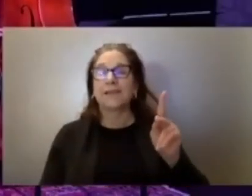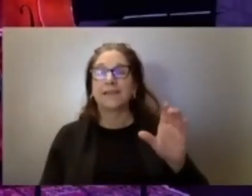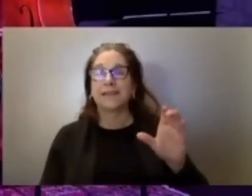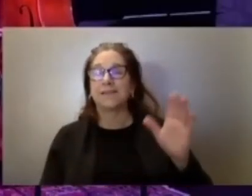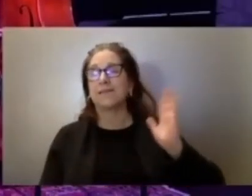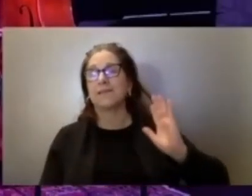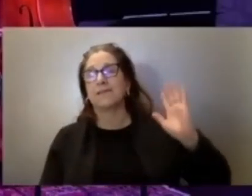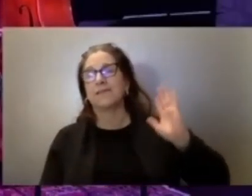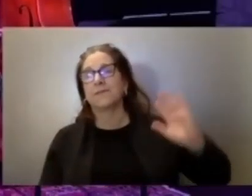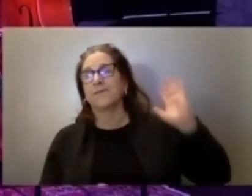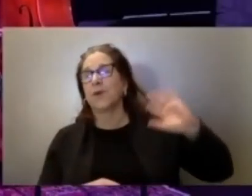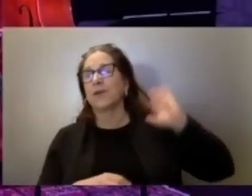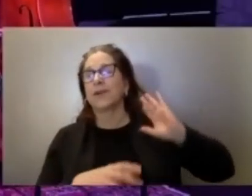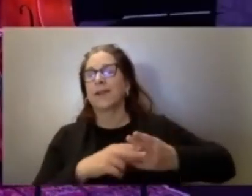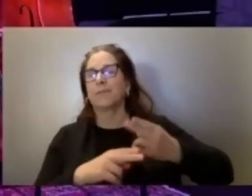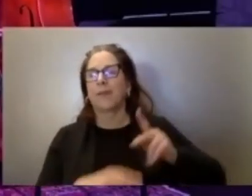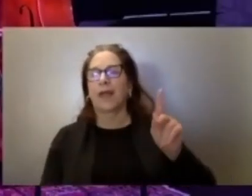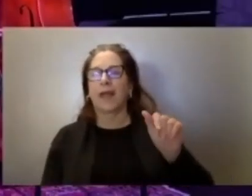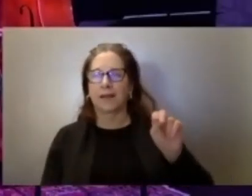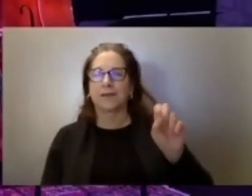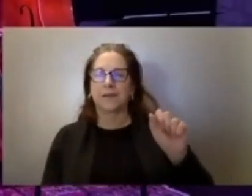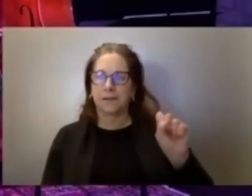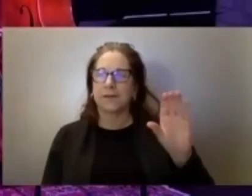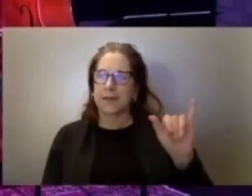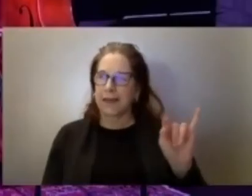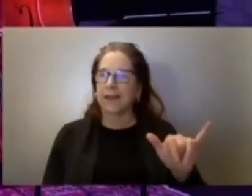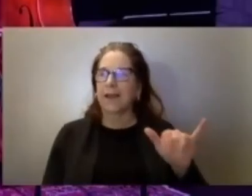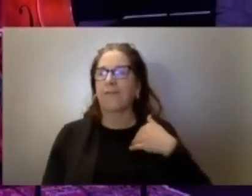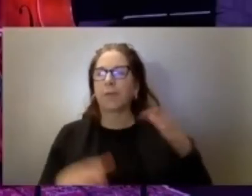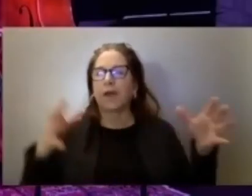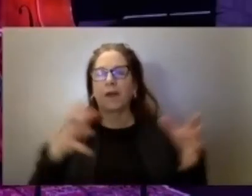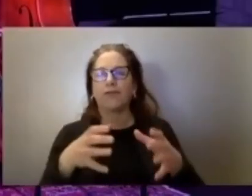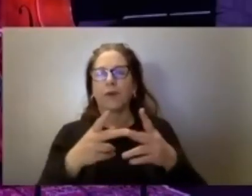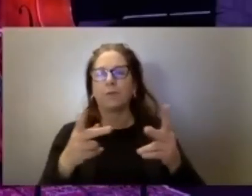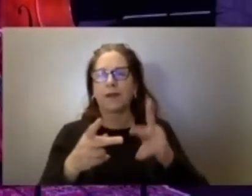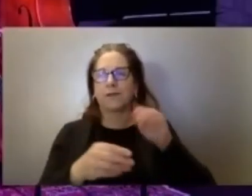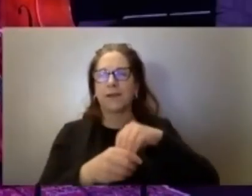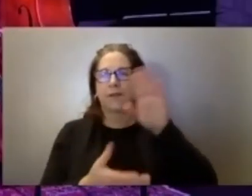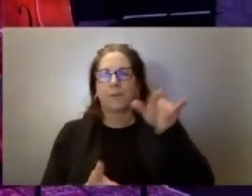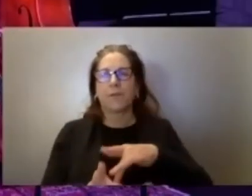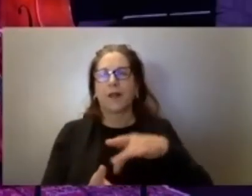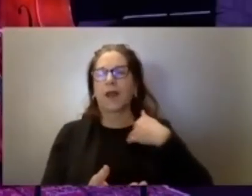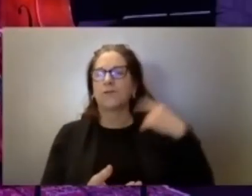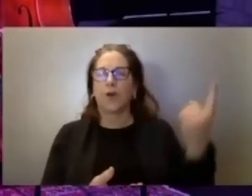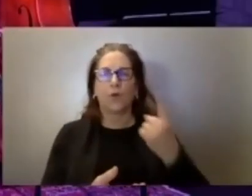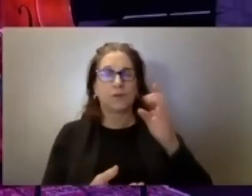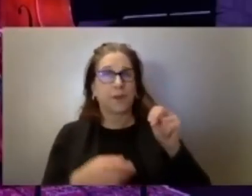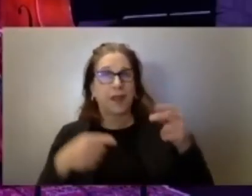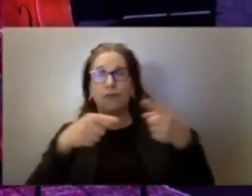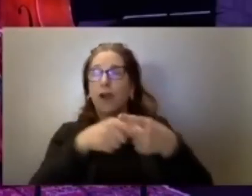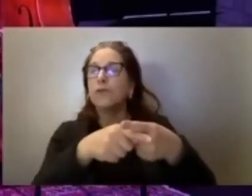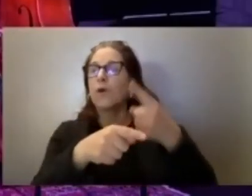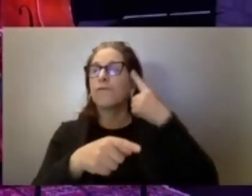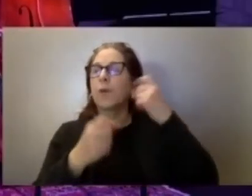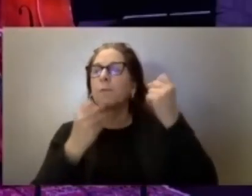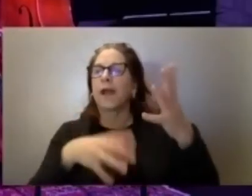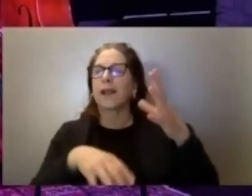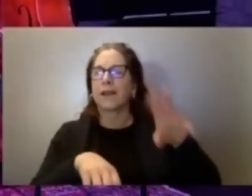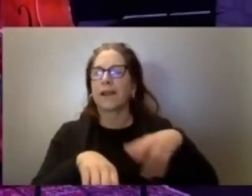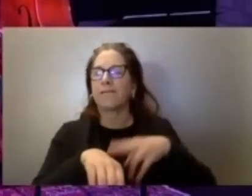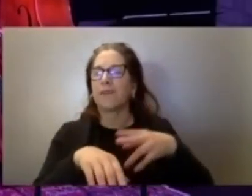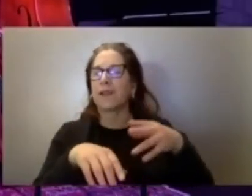of these lands. Kansas City, long before it was named Kansas City, has been a gathering place in the